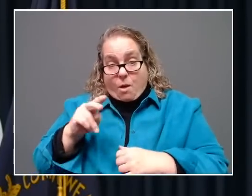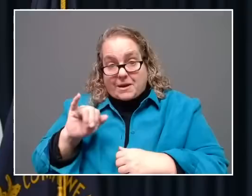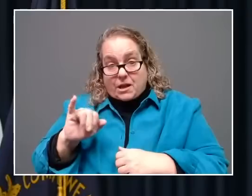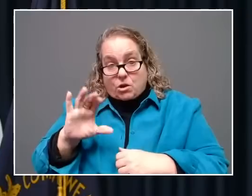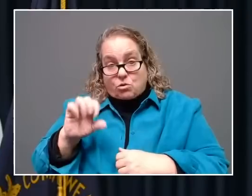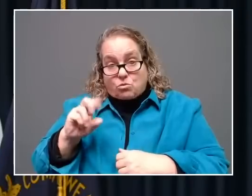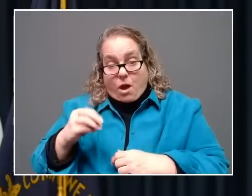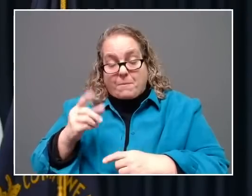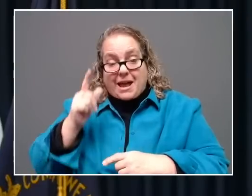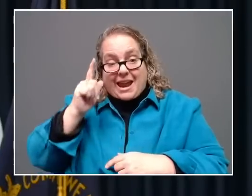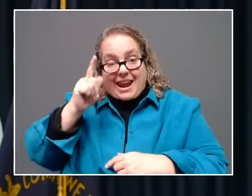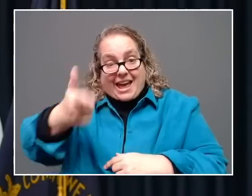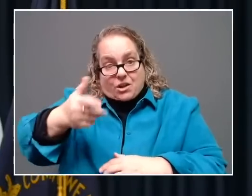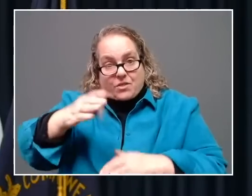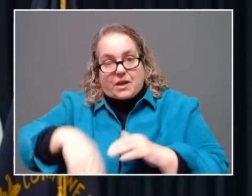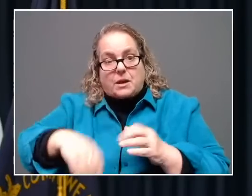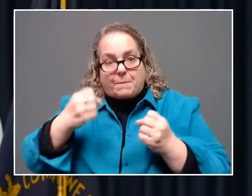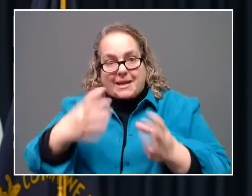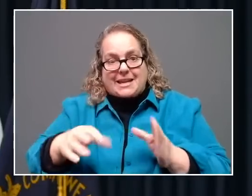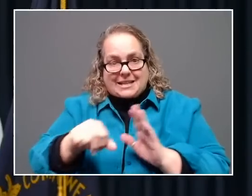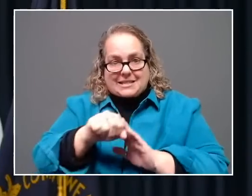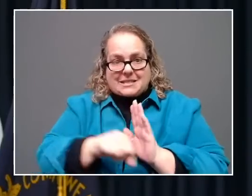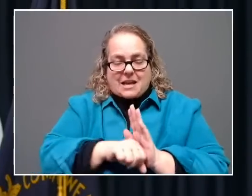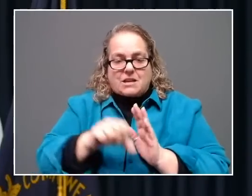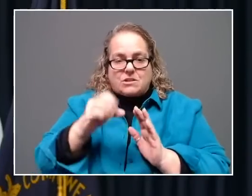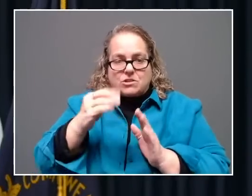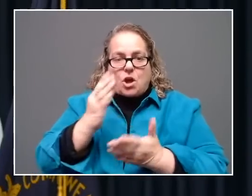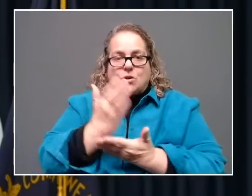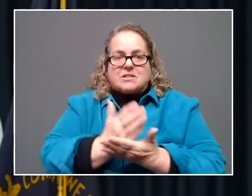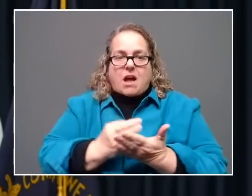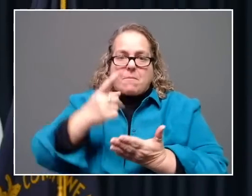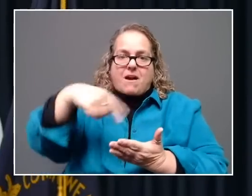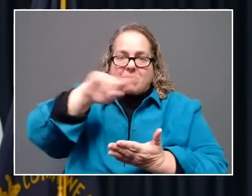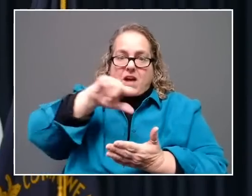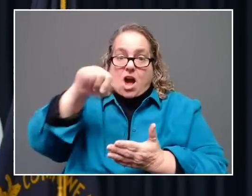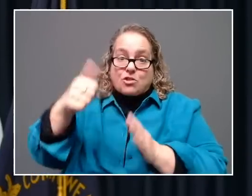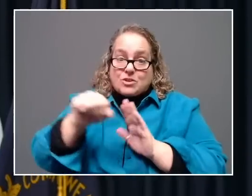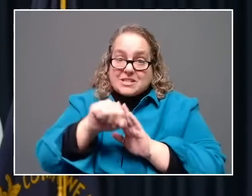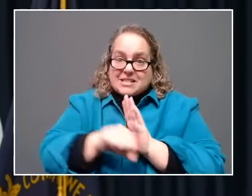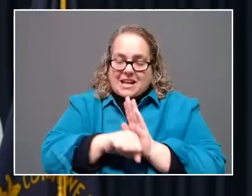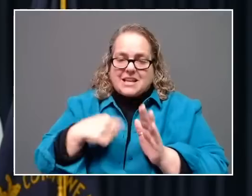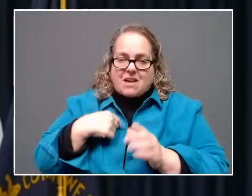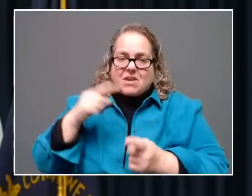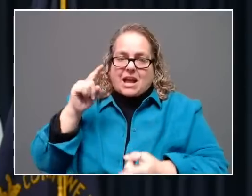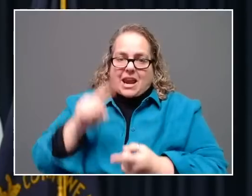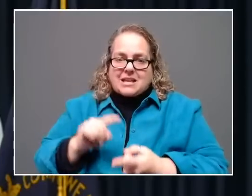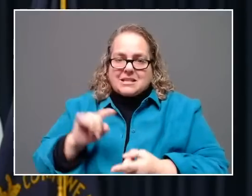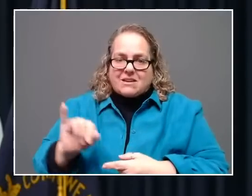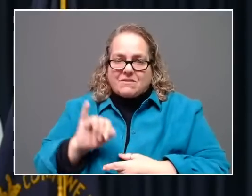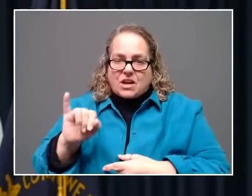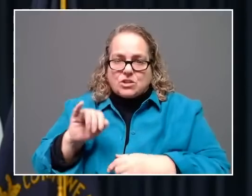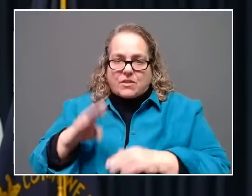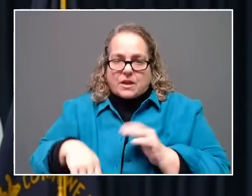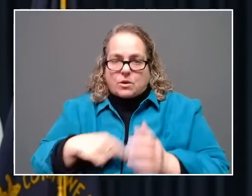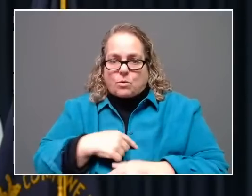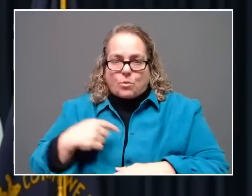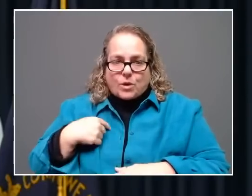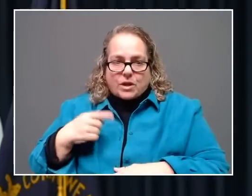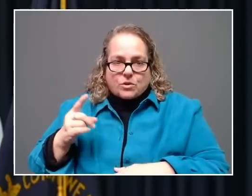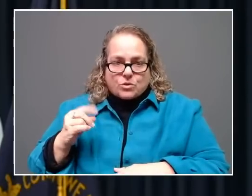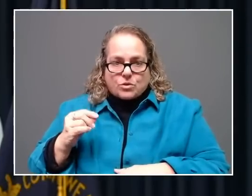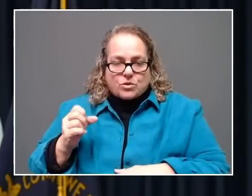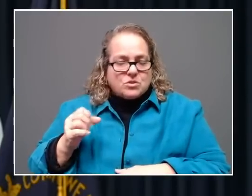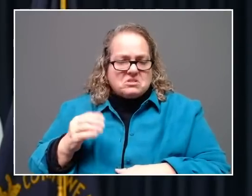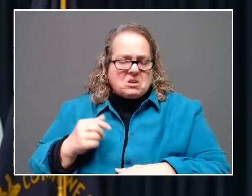and so some of them have even less infection than we do now because they've had more time on the downward slope. So I don't